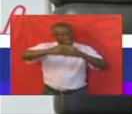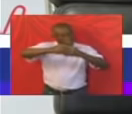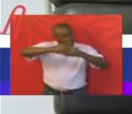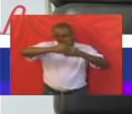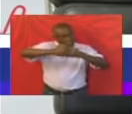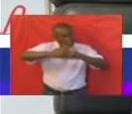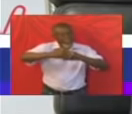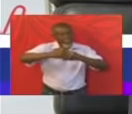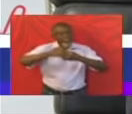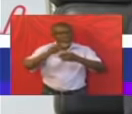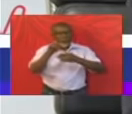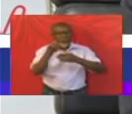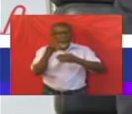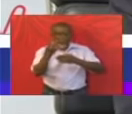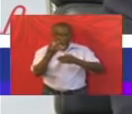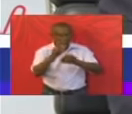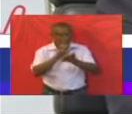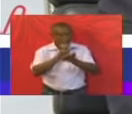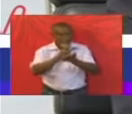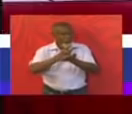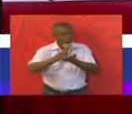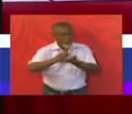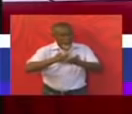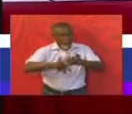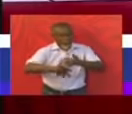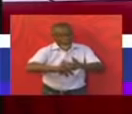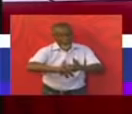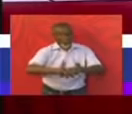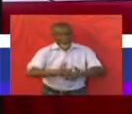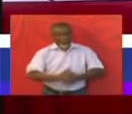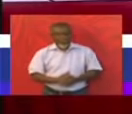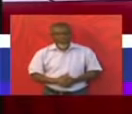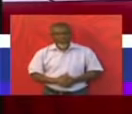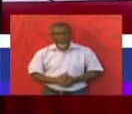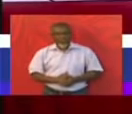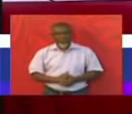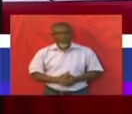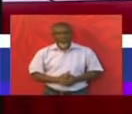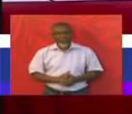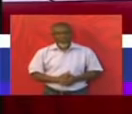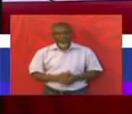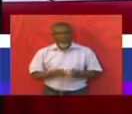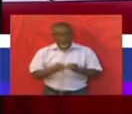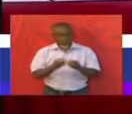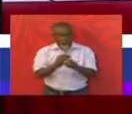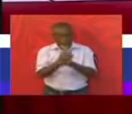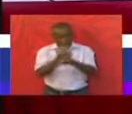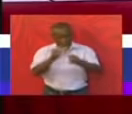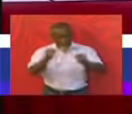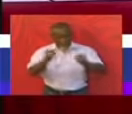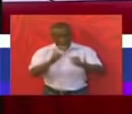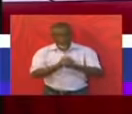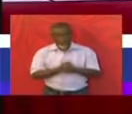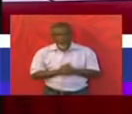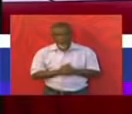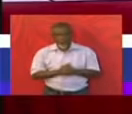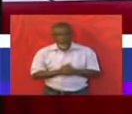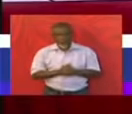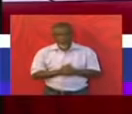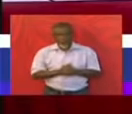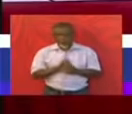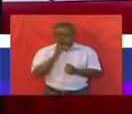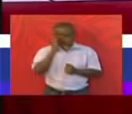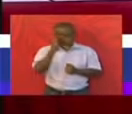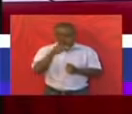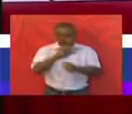of security. Okay. And finally, would the vaccines protect women against